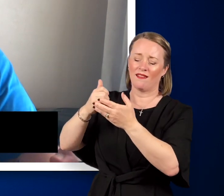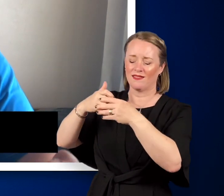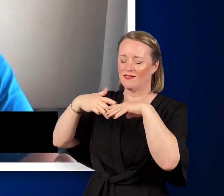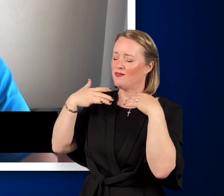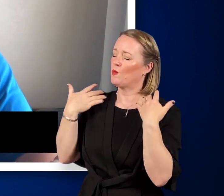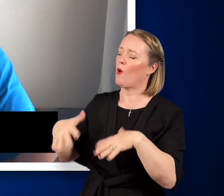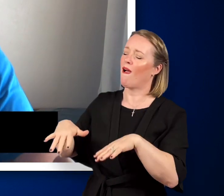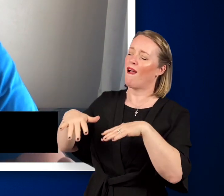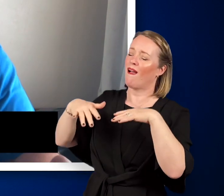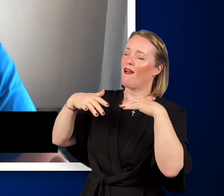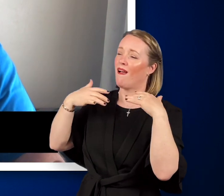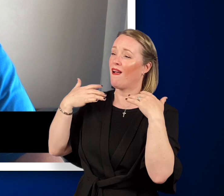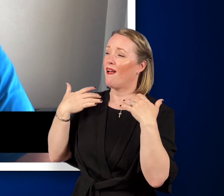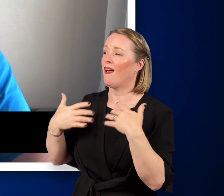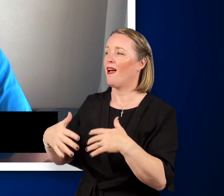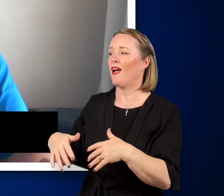amazing